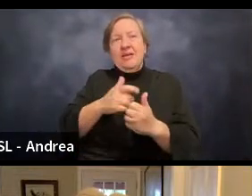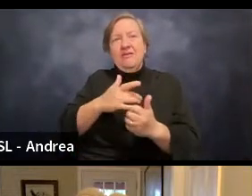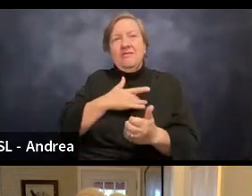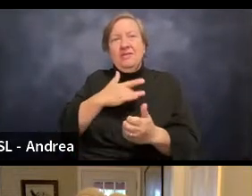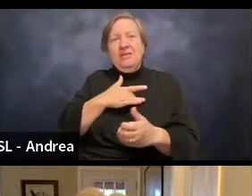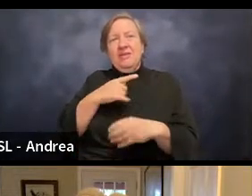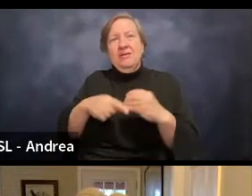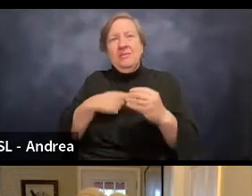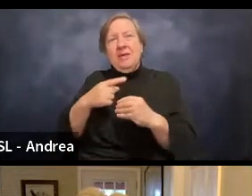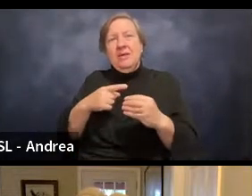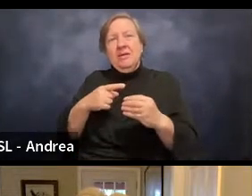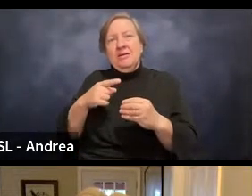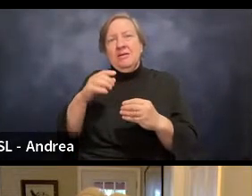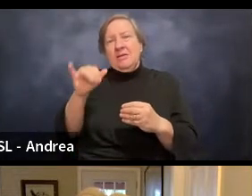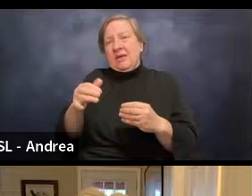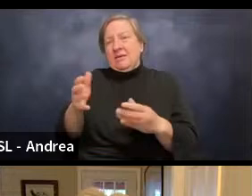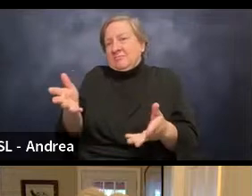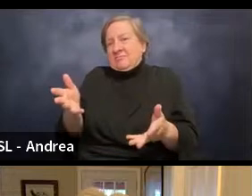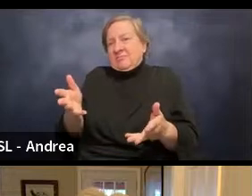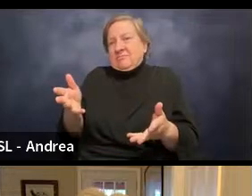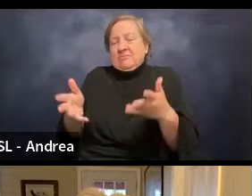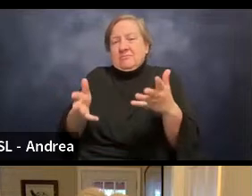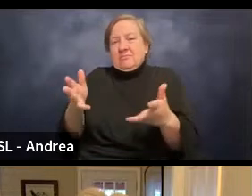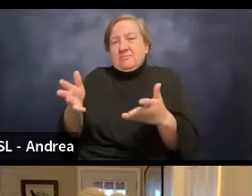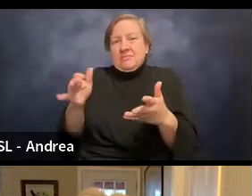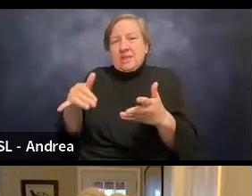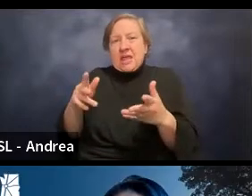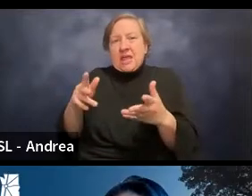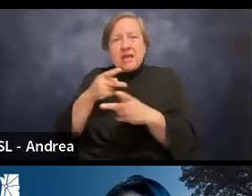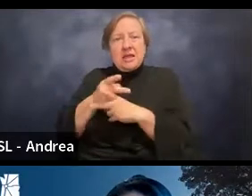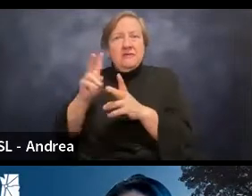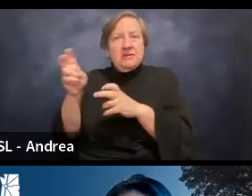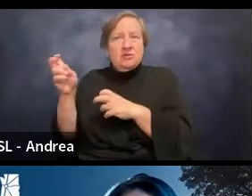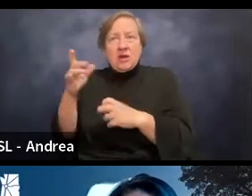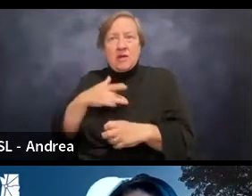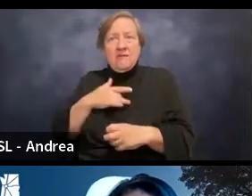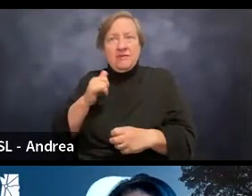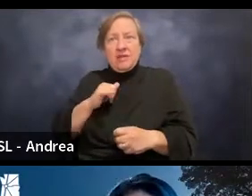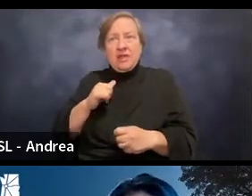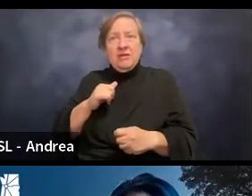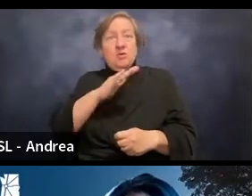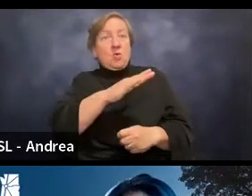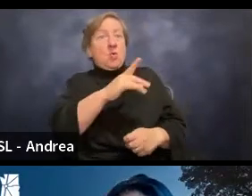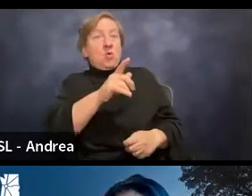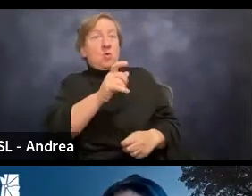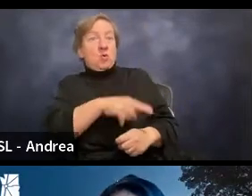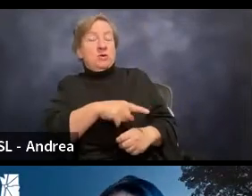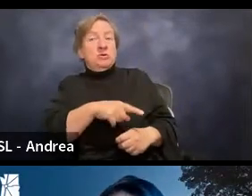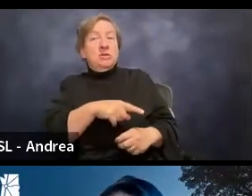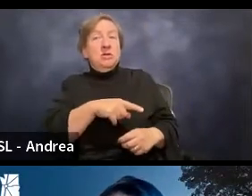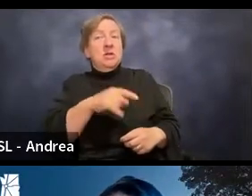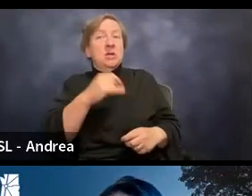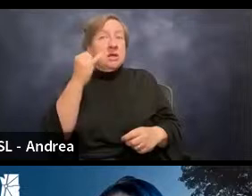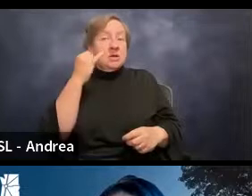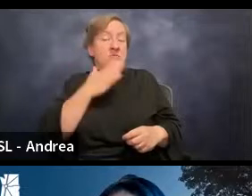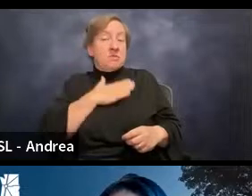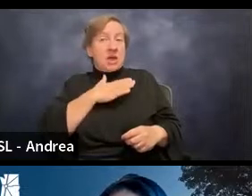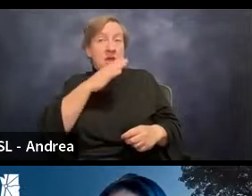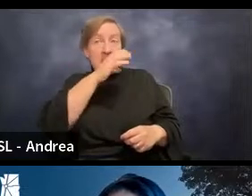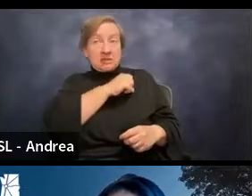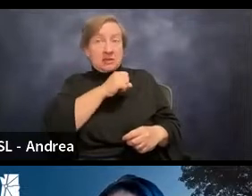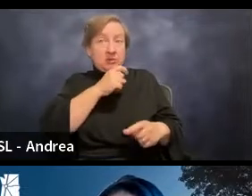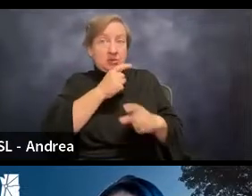about that set of issues, because I do feel, I mean, you're questioning whether my assumption is correct